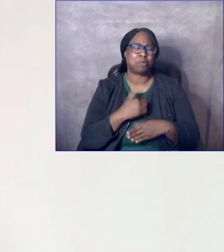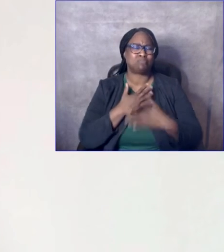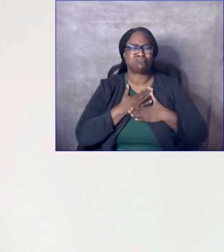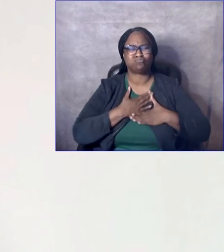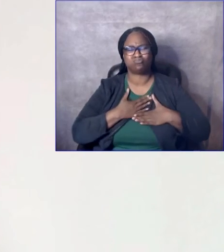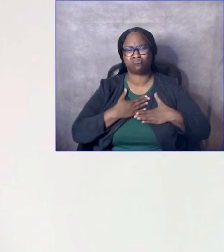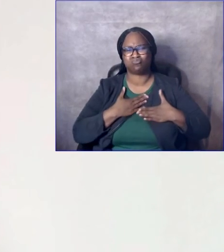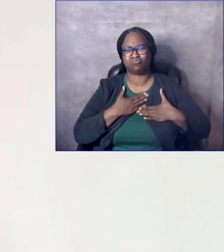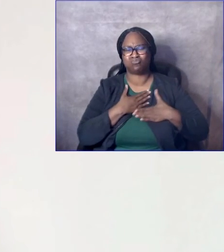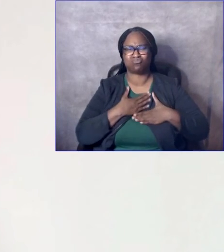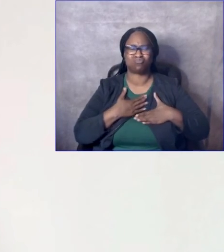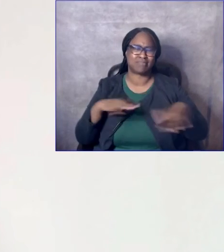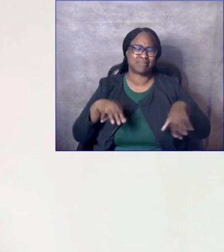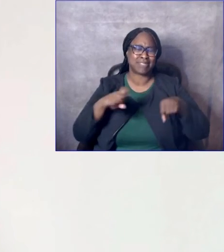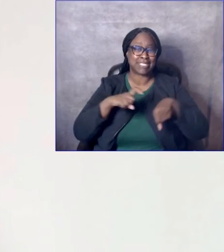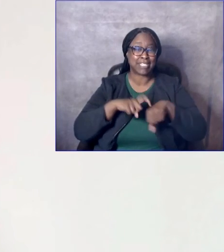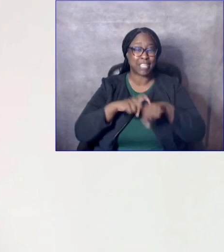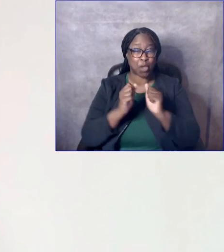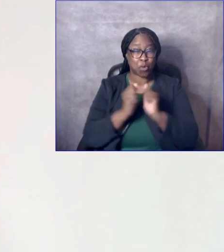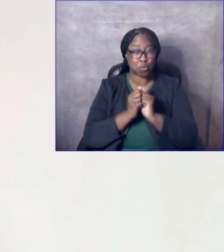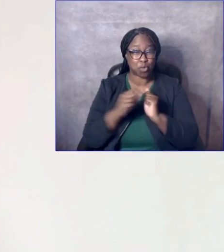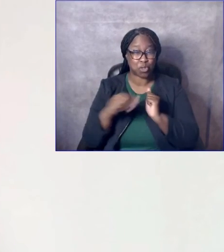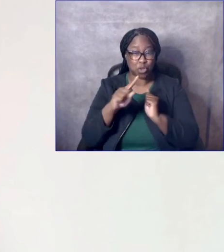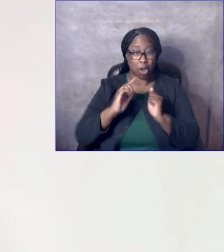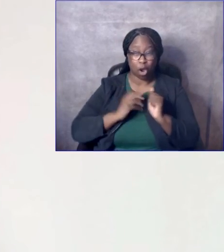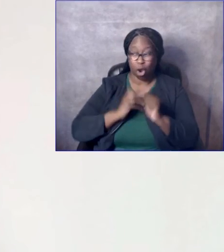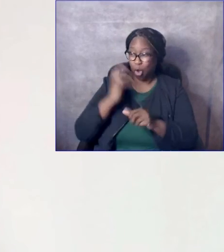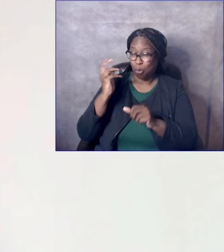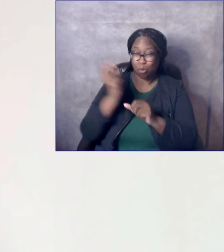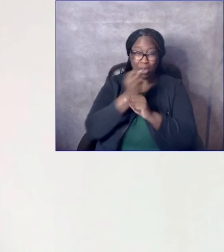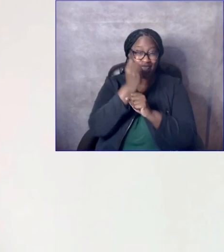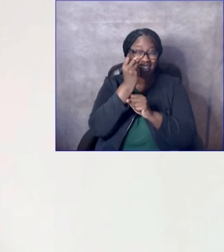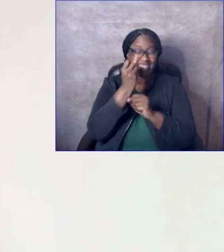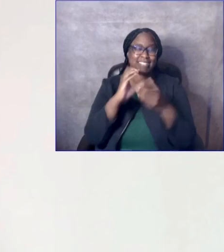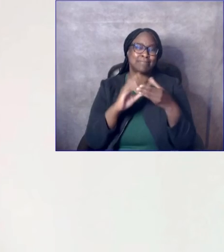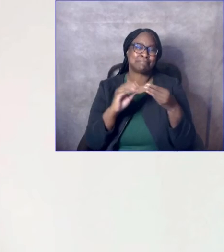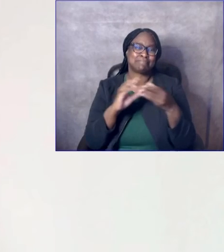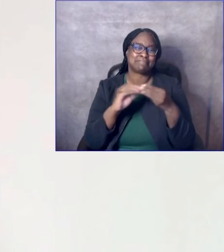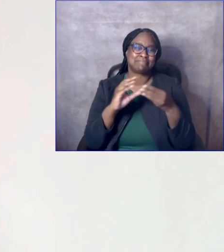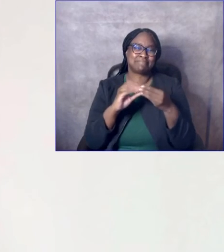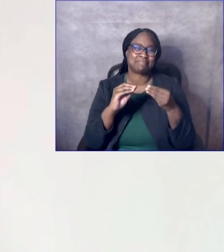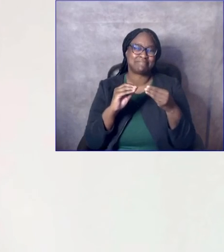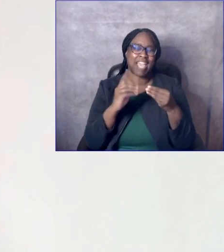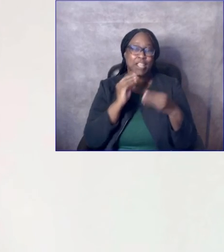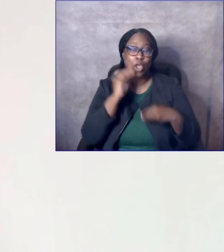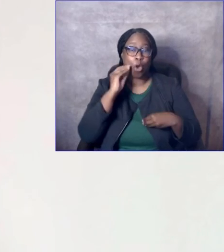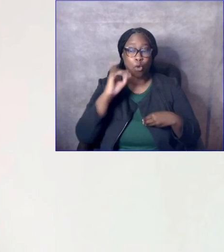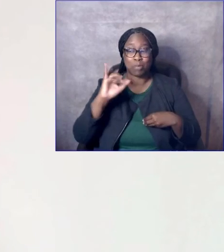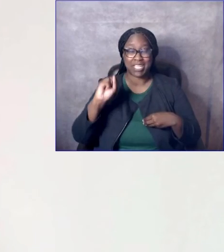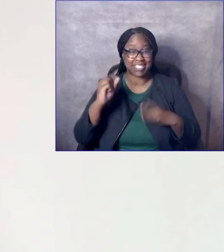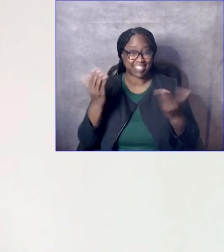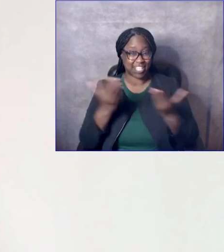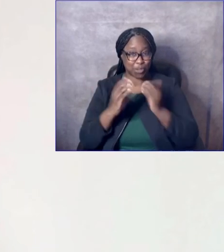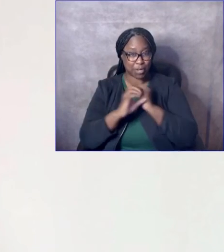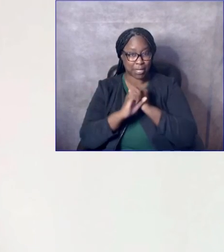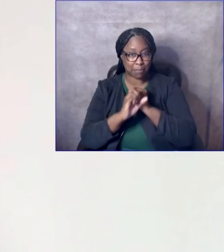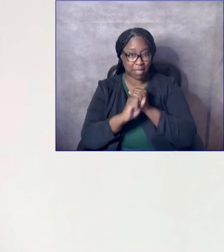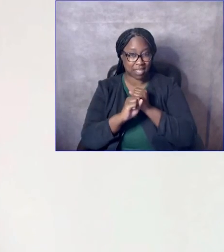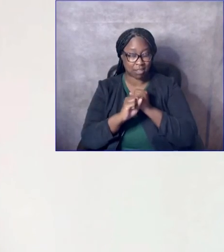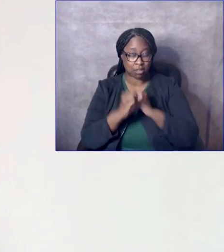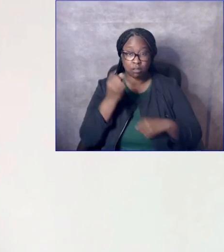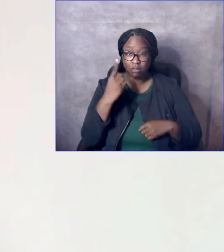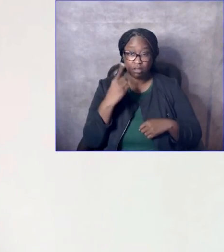celebrating our win and sharing our communication strategies and lessons from the Home is Here campaign. But the reality is that our fight is not